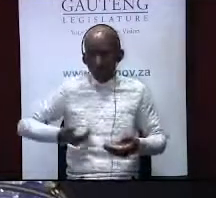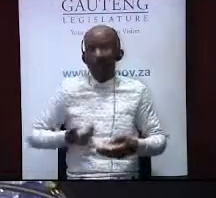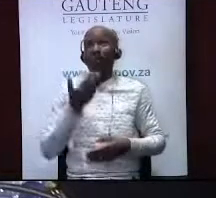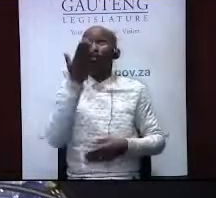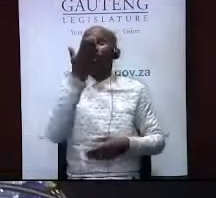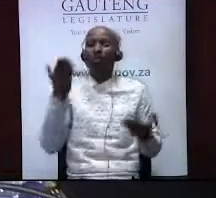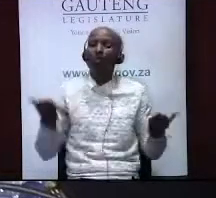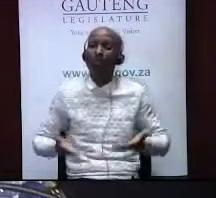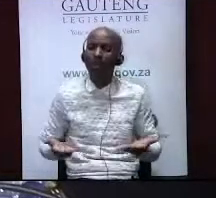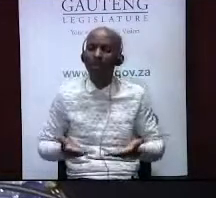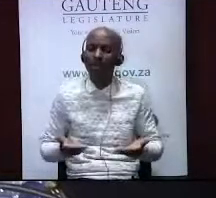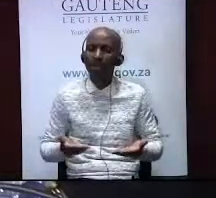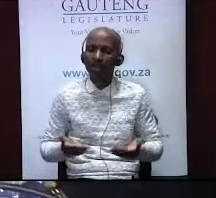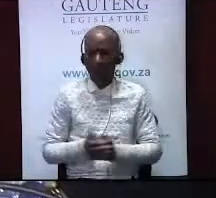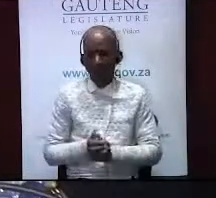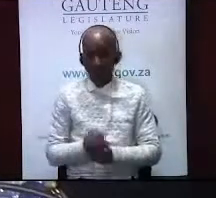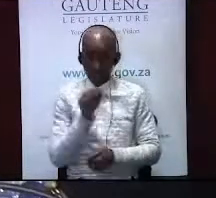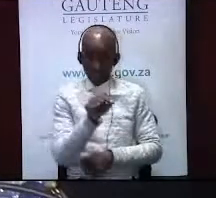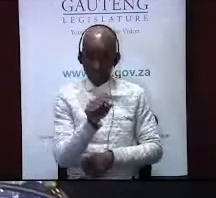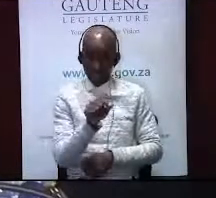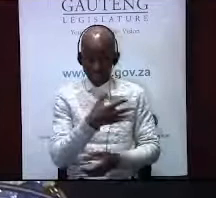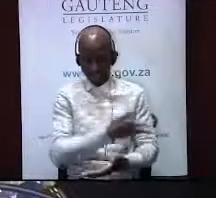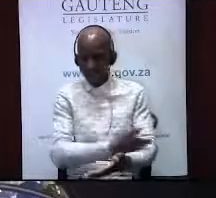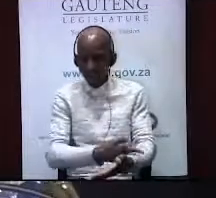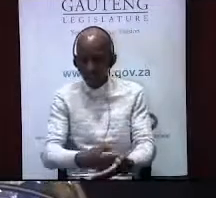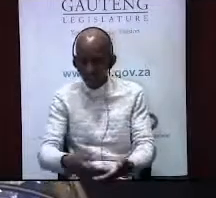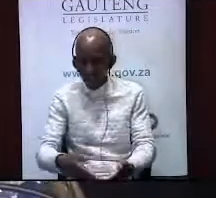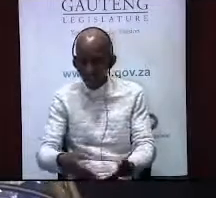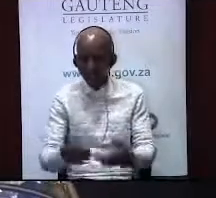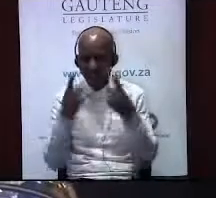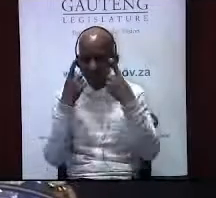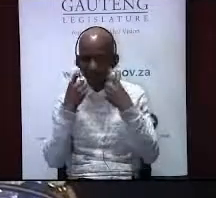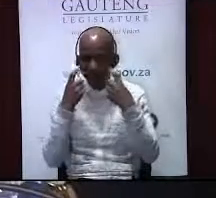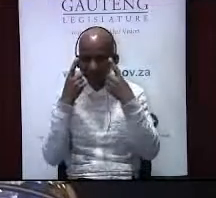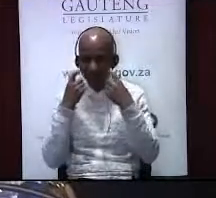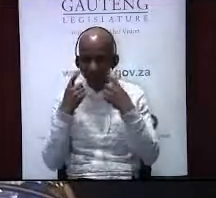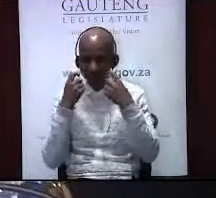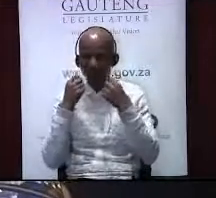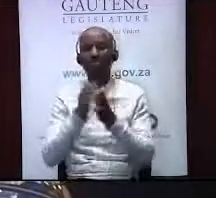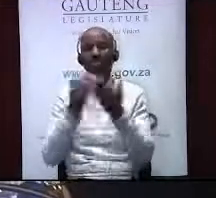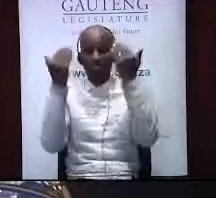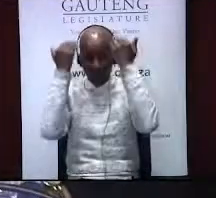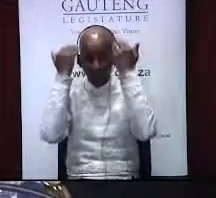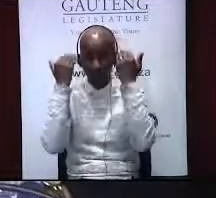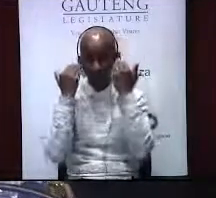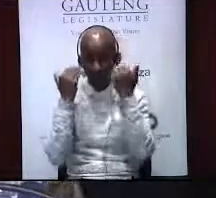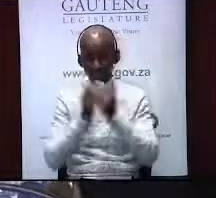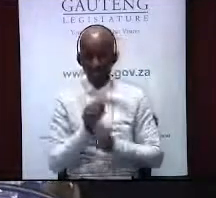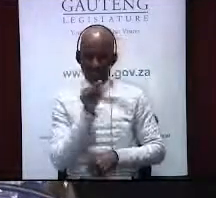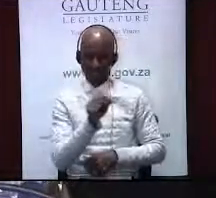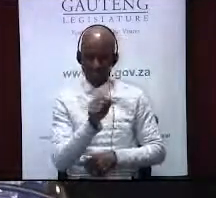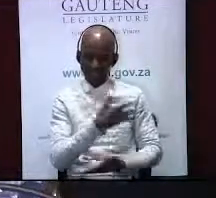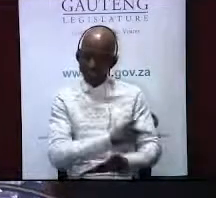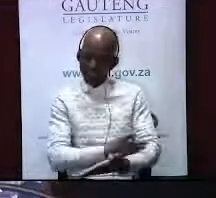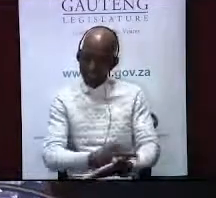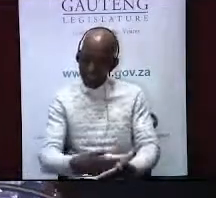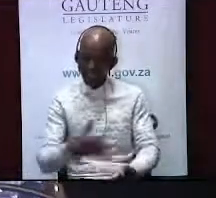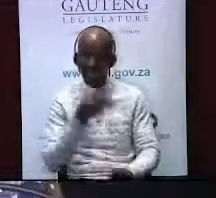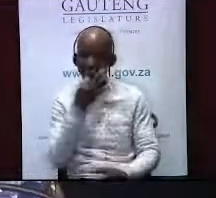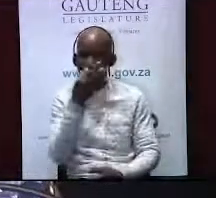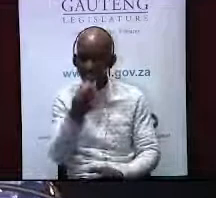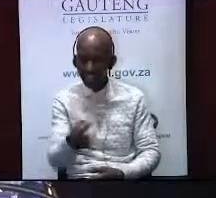God? That blood is crying out to you for justice. That blood is